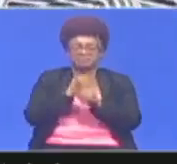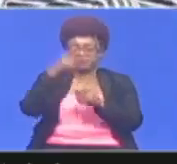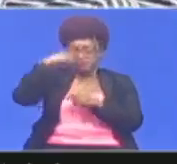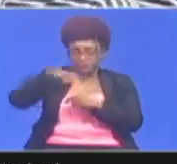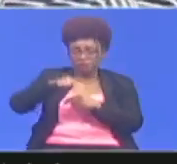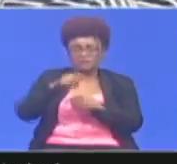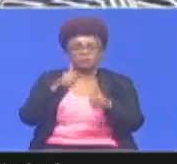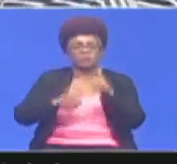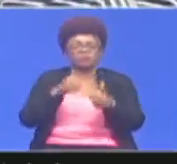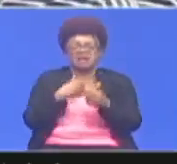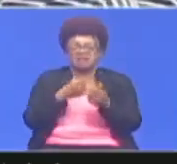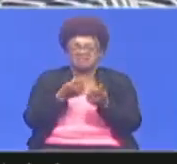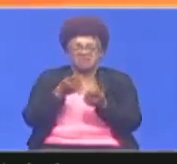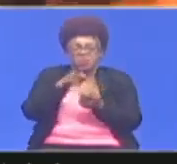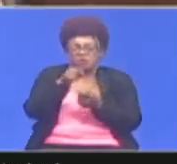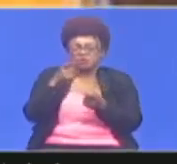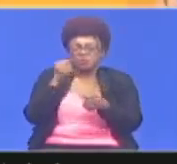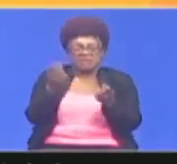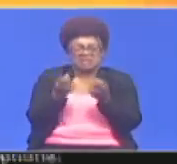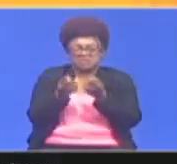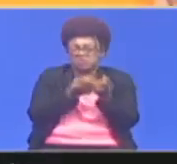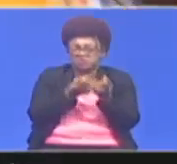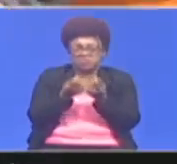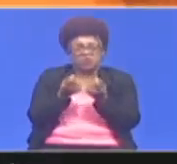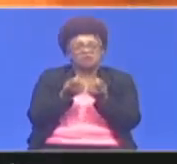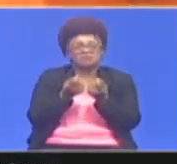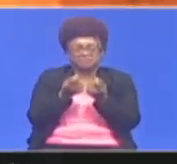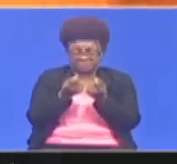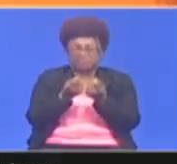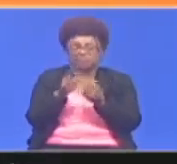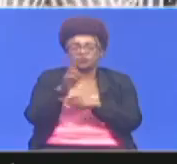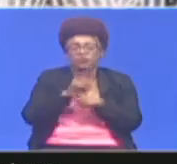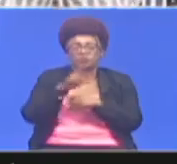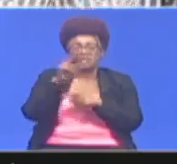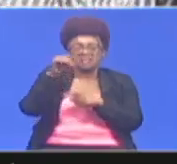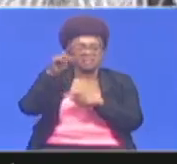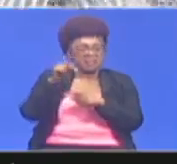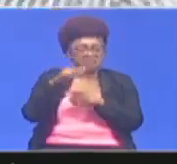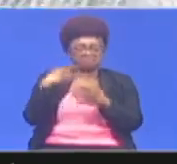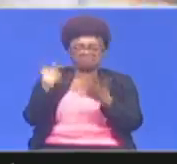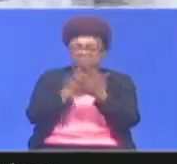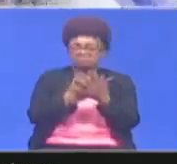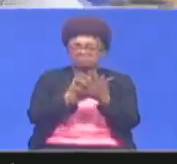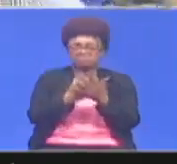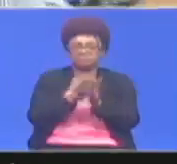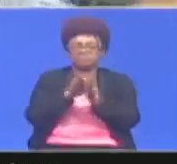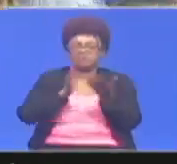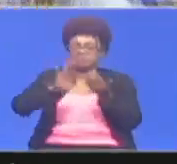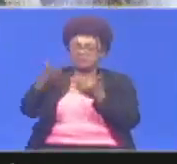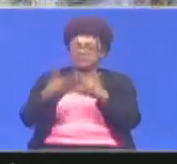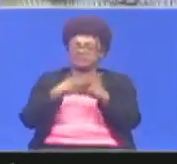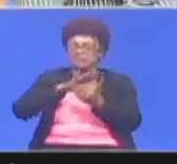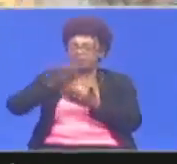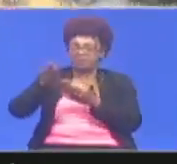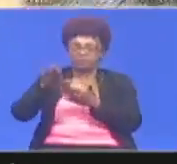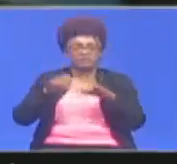will see petty crime offenders reformed using non-custodial sentences and rehabilitated back into